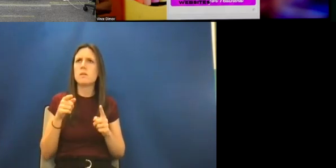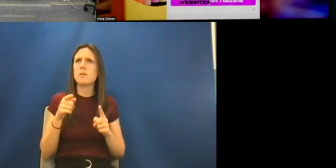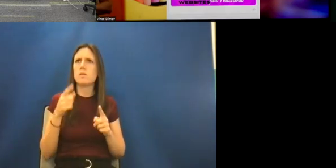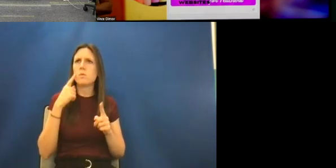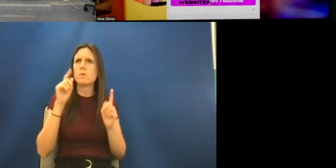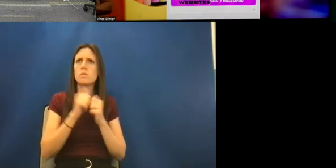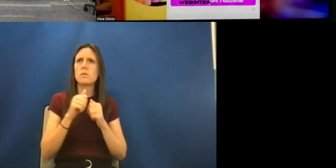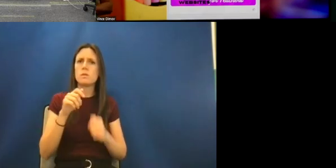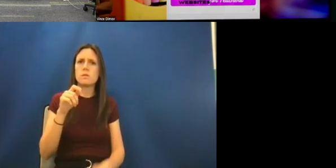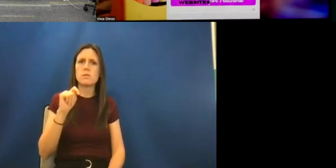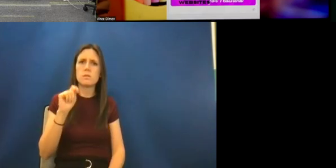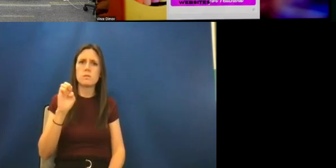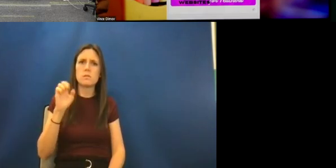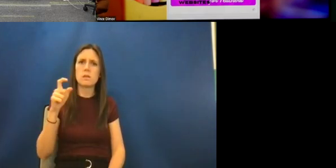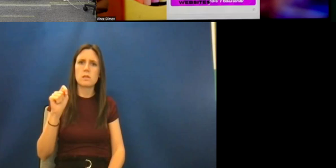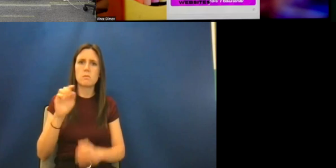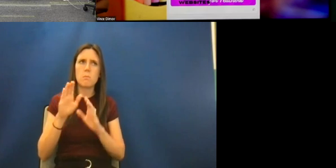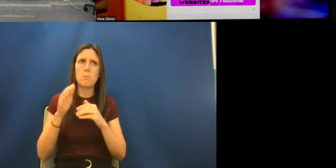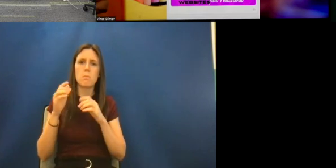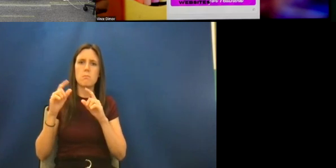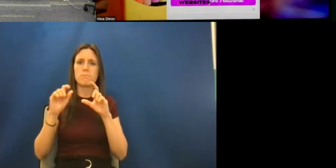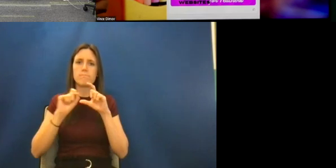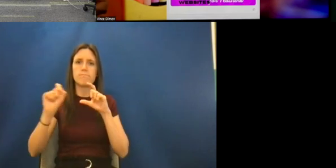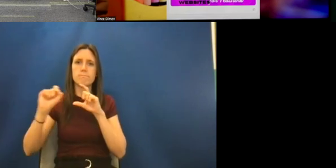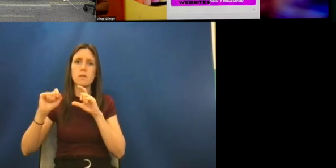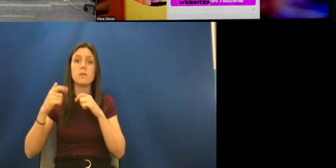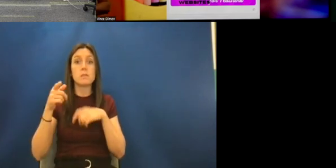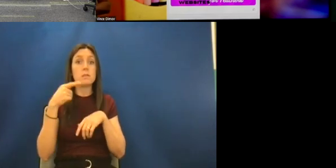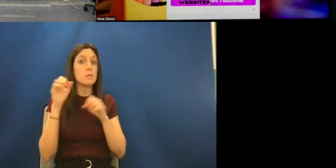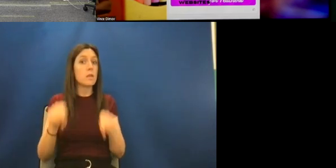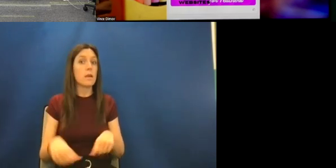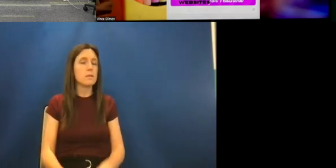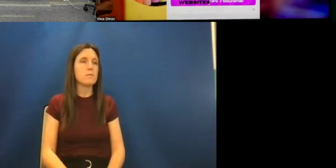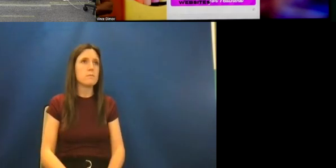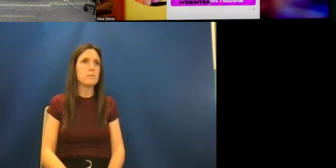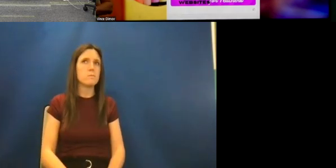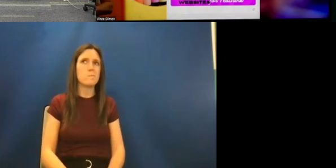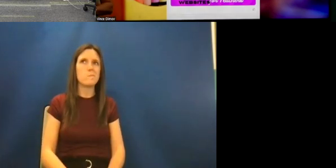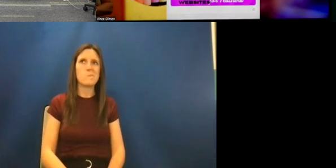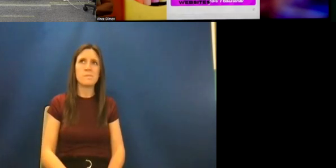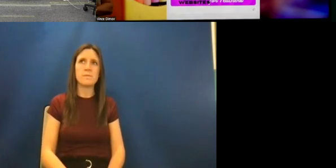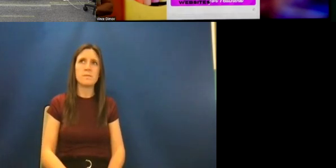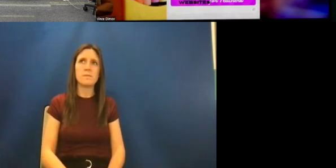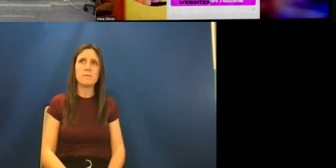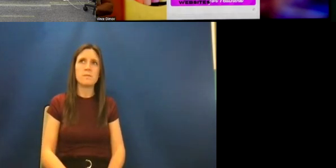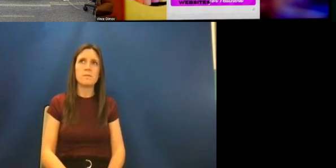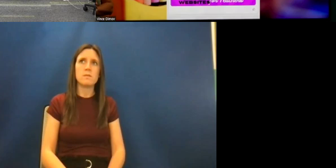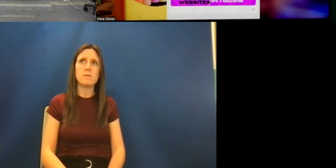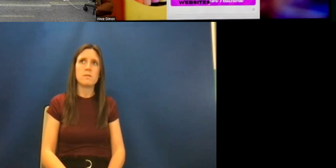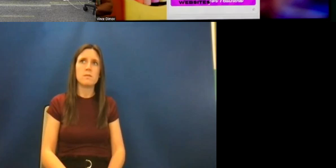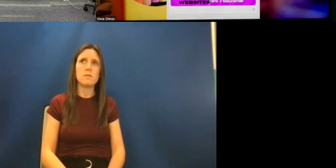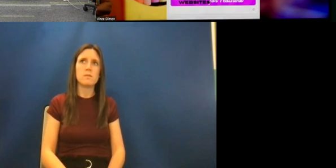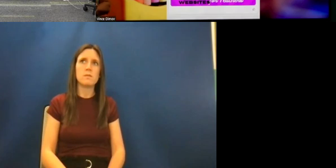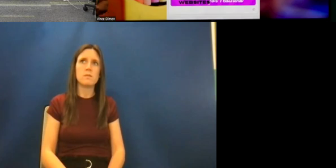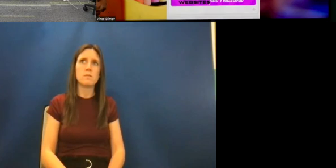too? Uh-huh. Okay. Yep. Because they start to write and then it's like, Yeah. oh, I don't like the way I wrote that I. Let me start